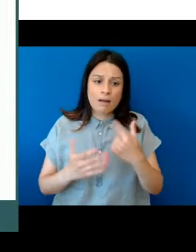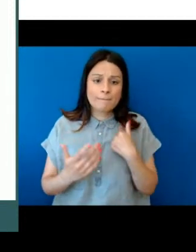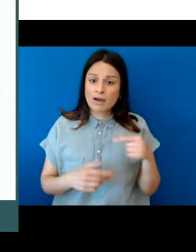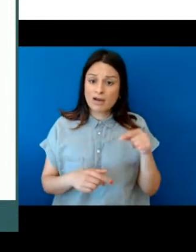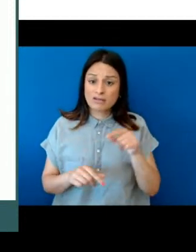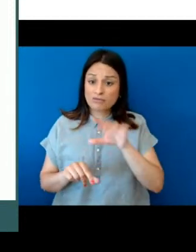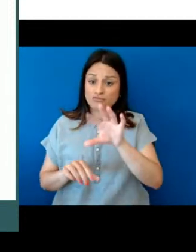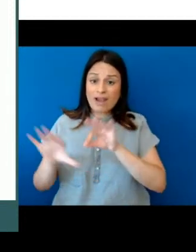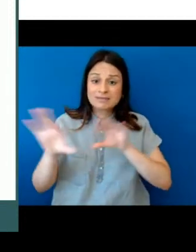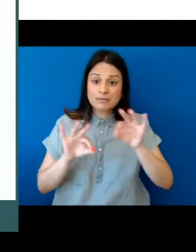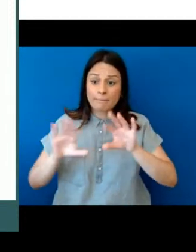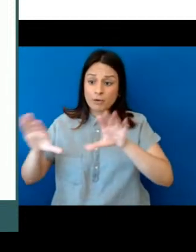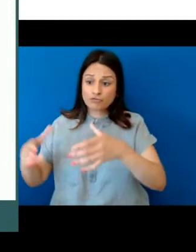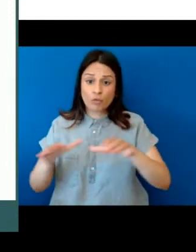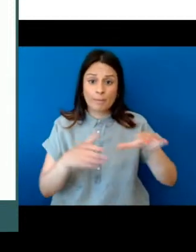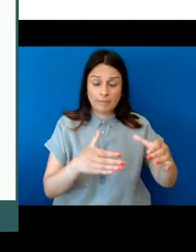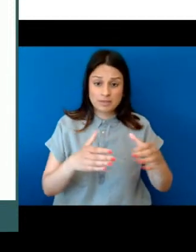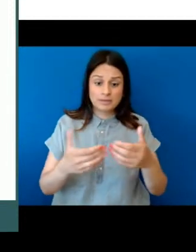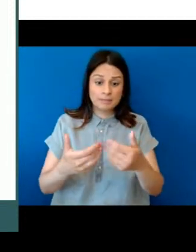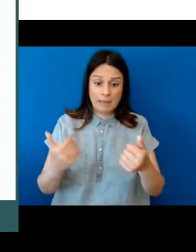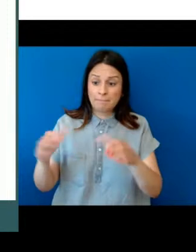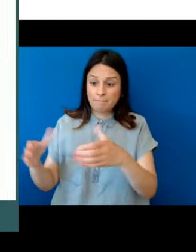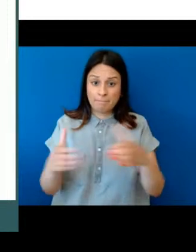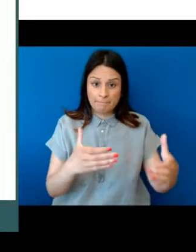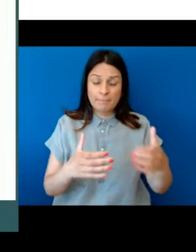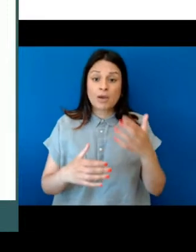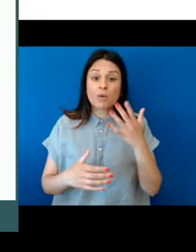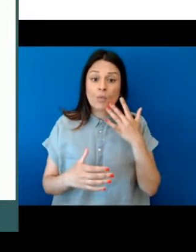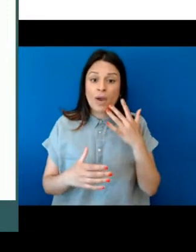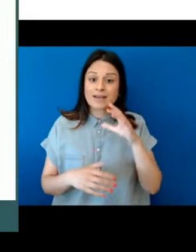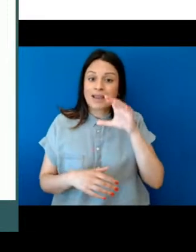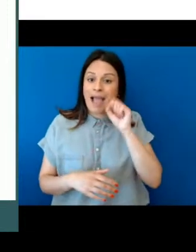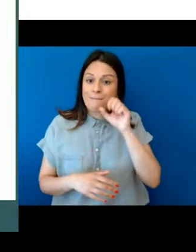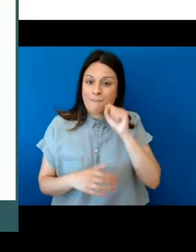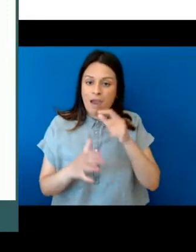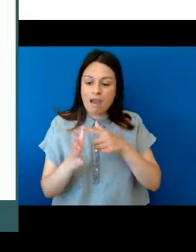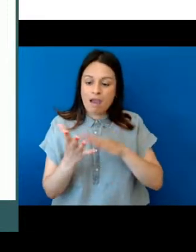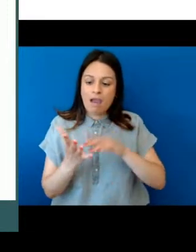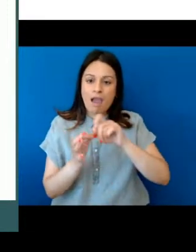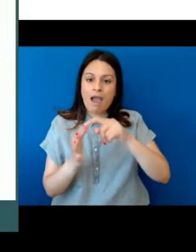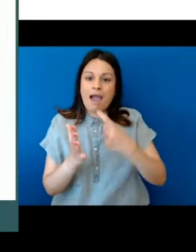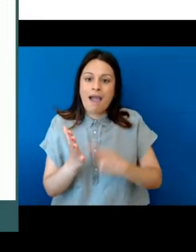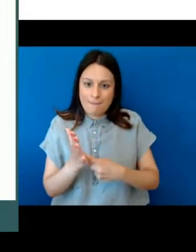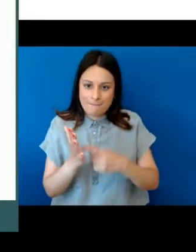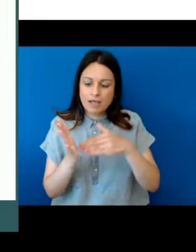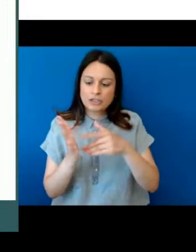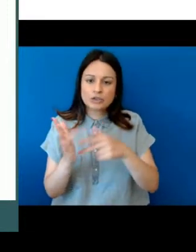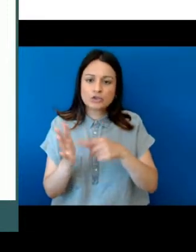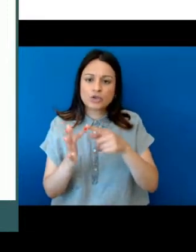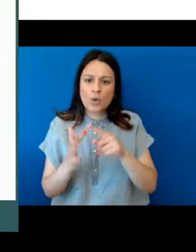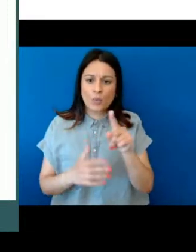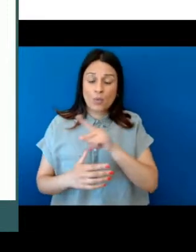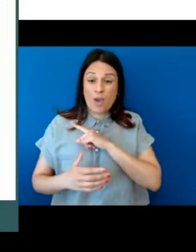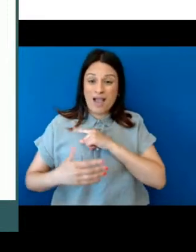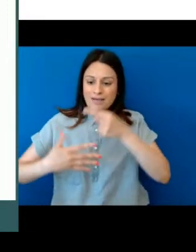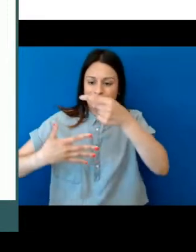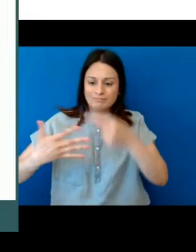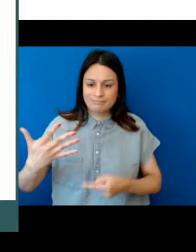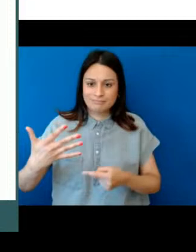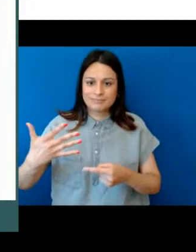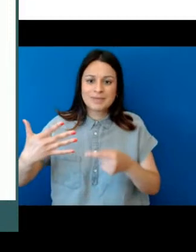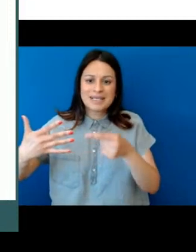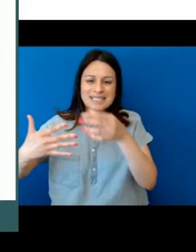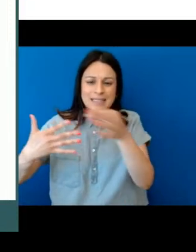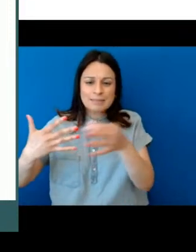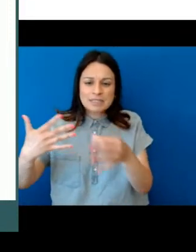groups. And when they got to the amber zone on their symptom and peak flow score,